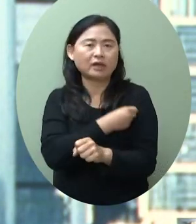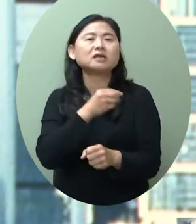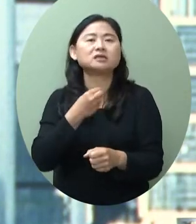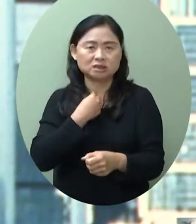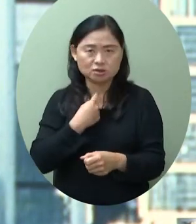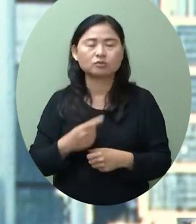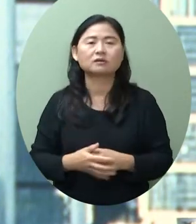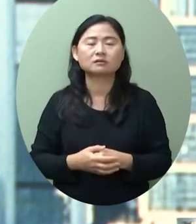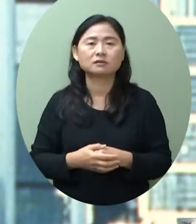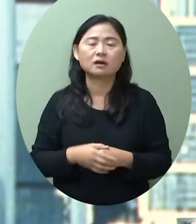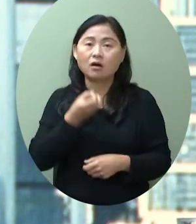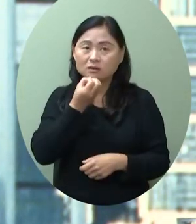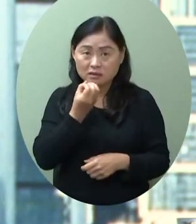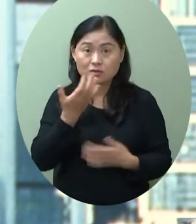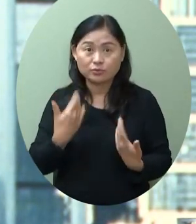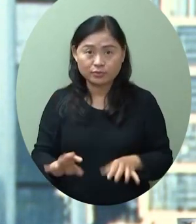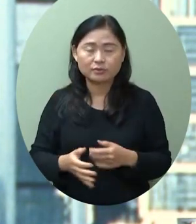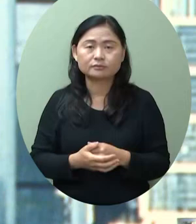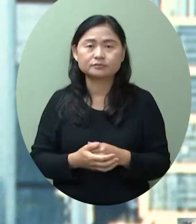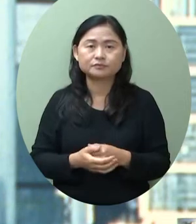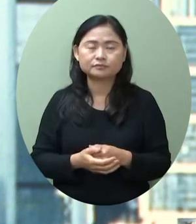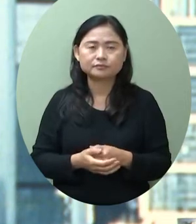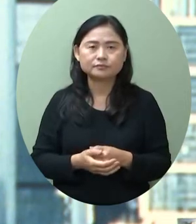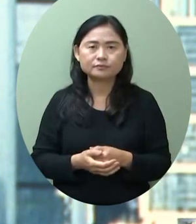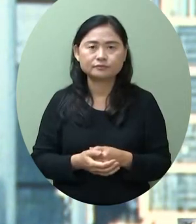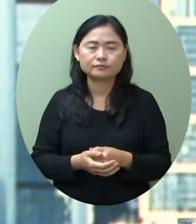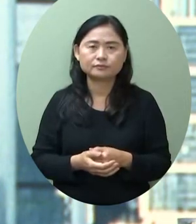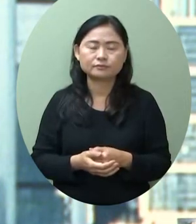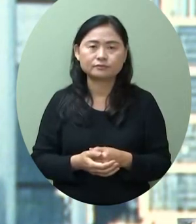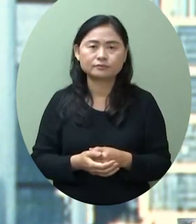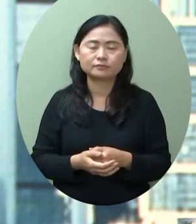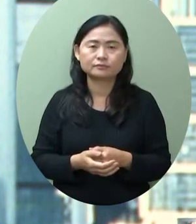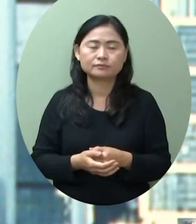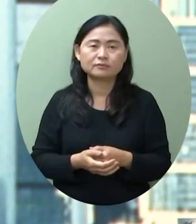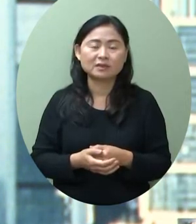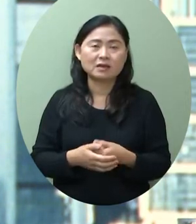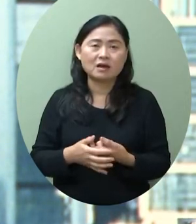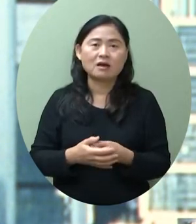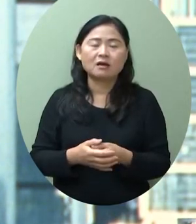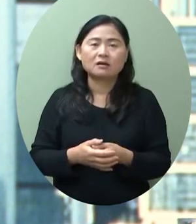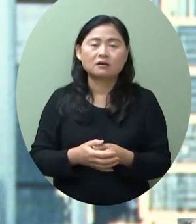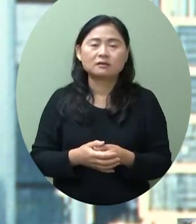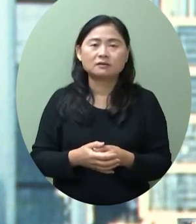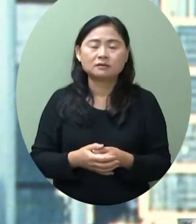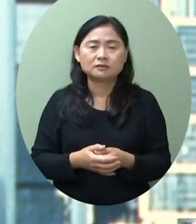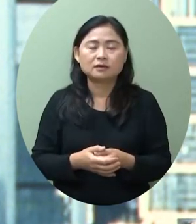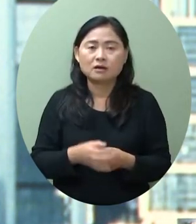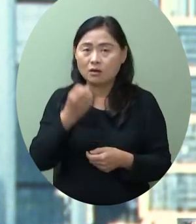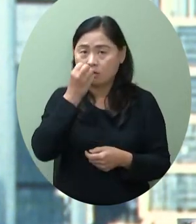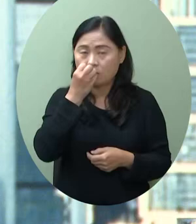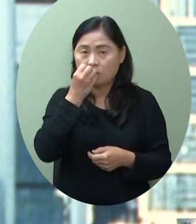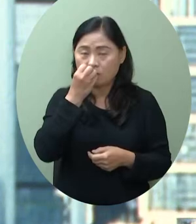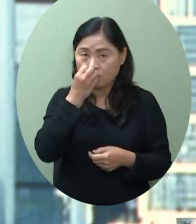I wouldn't describe it as a surge, but an increase in vaccinations amongst the population, especially amongst